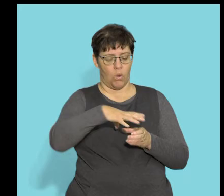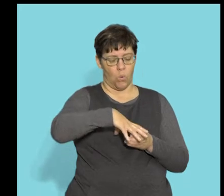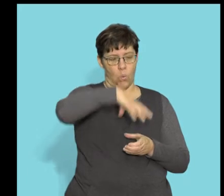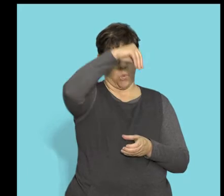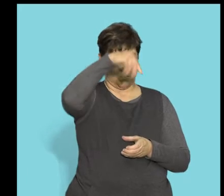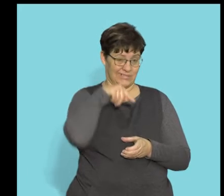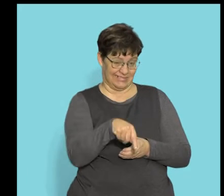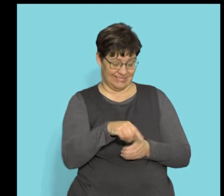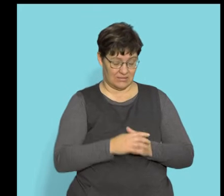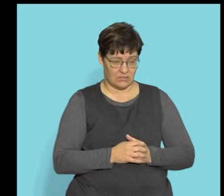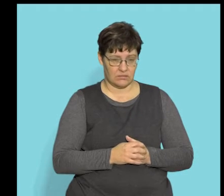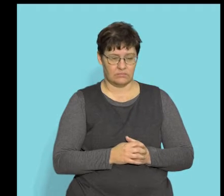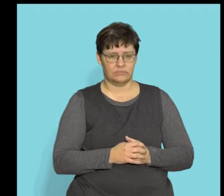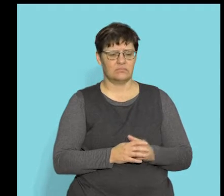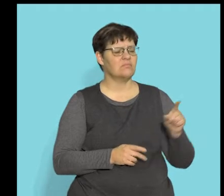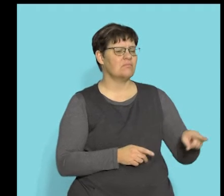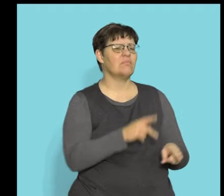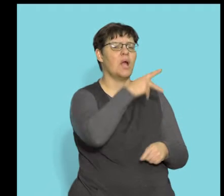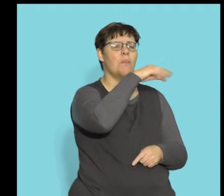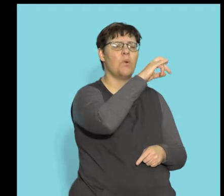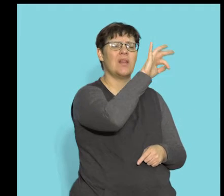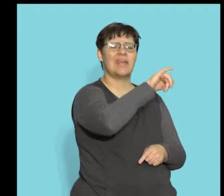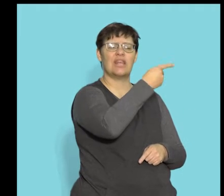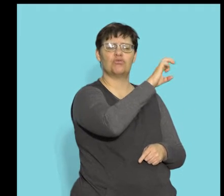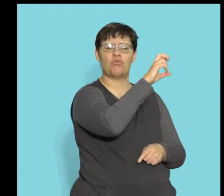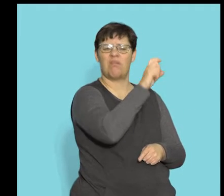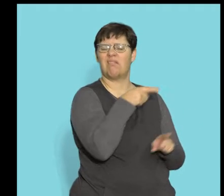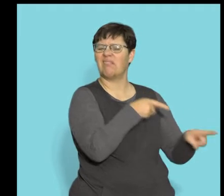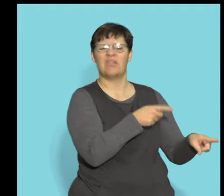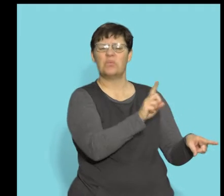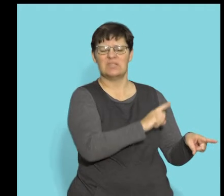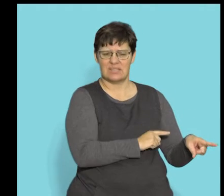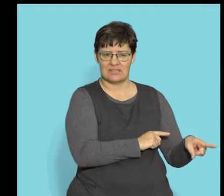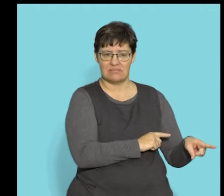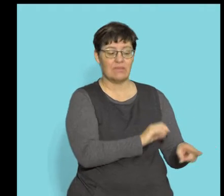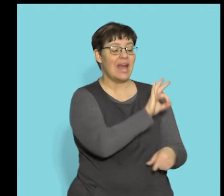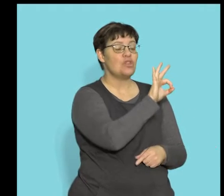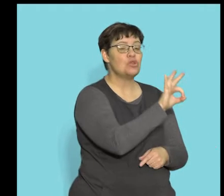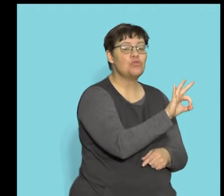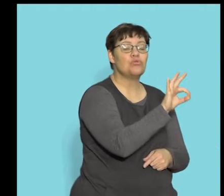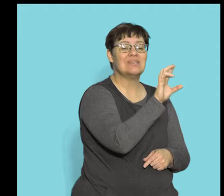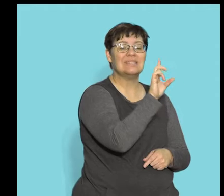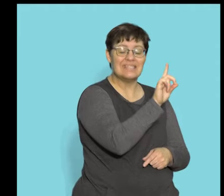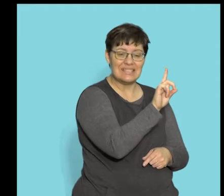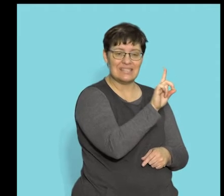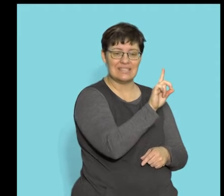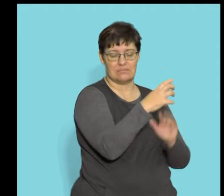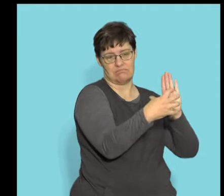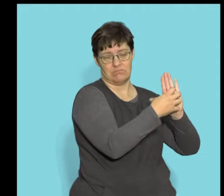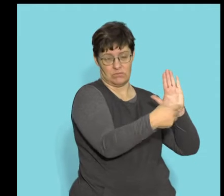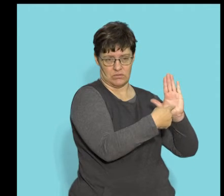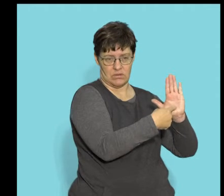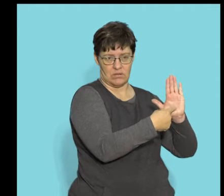So just a reminder about what a polyhedron is. A polyhedron is a three-dimensional figure